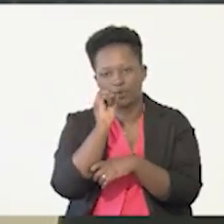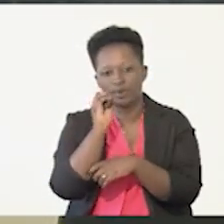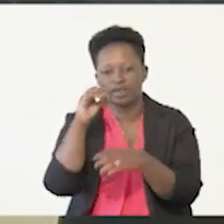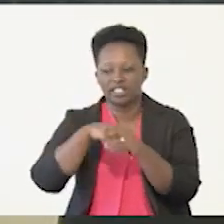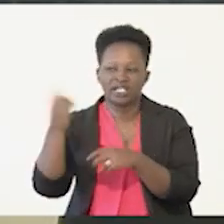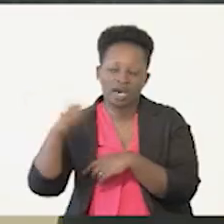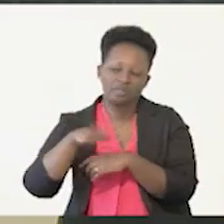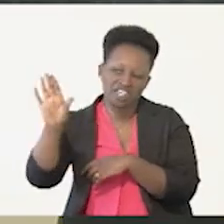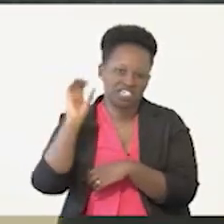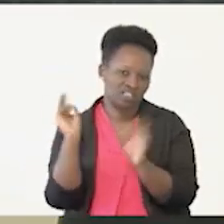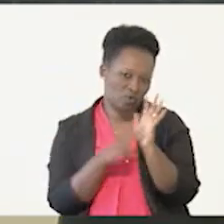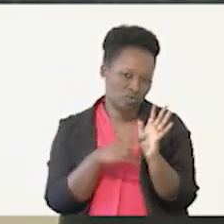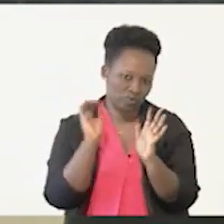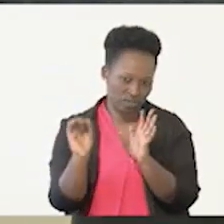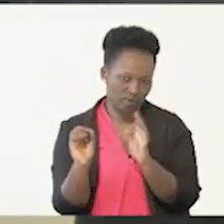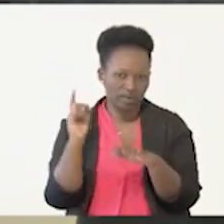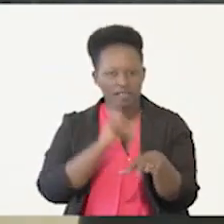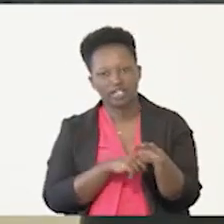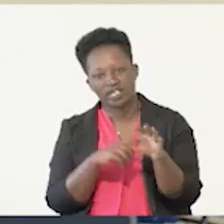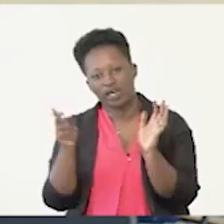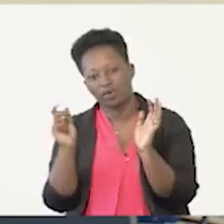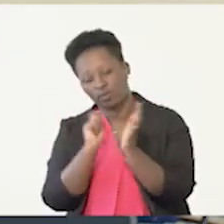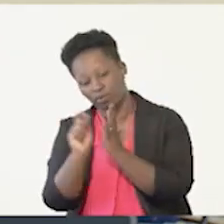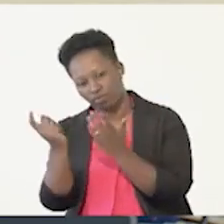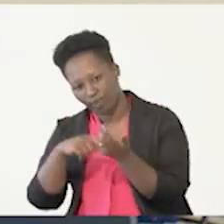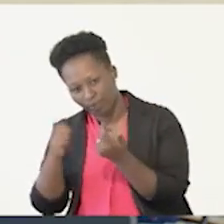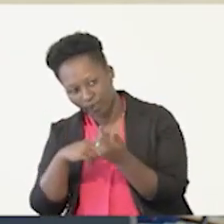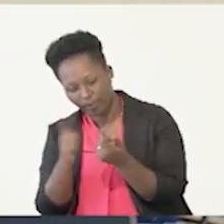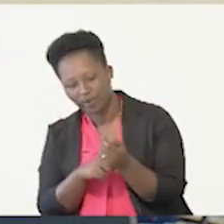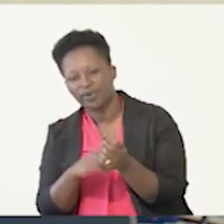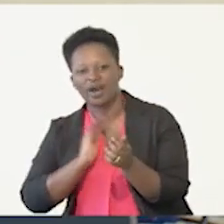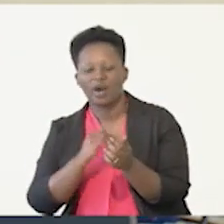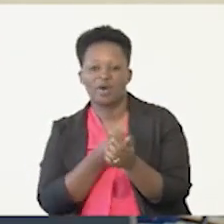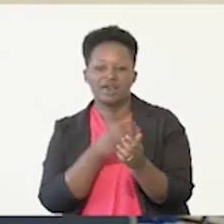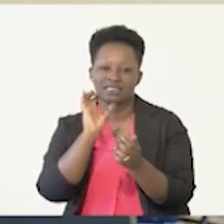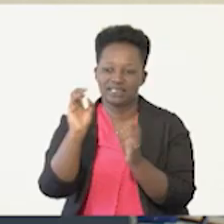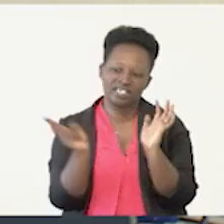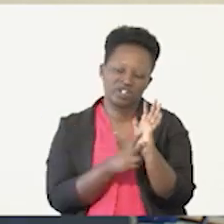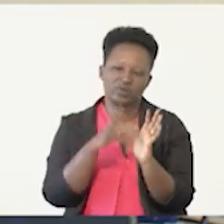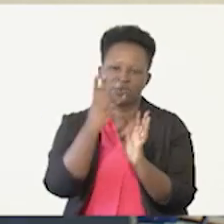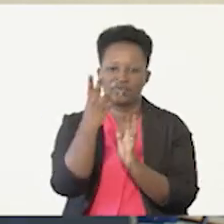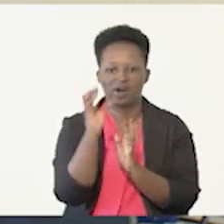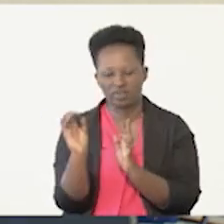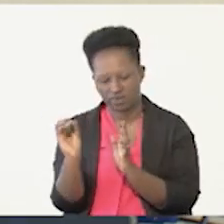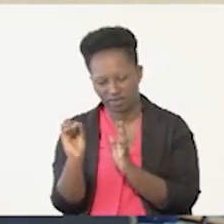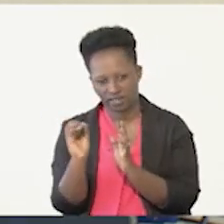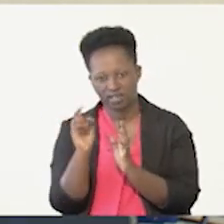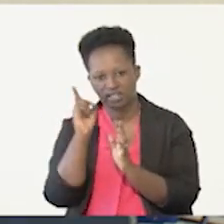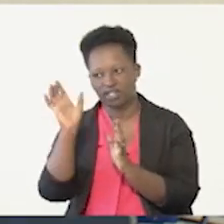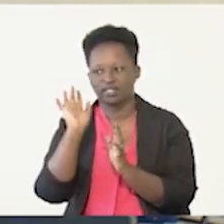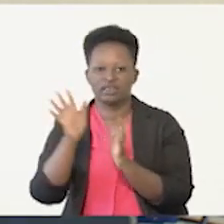is 0. So when you substitute here, our consumption expenditure is 400. That will be